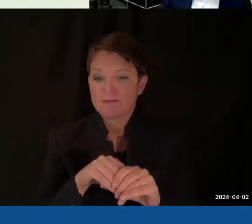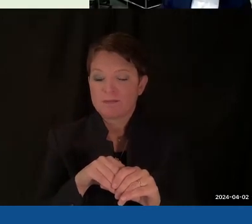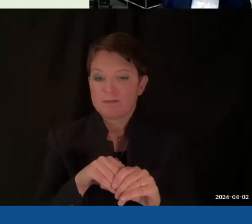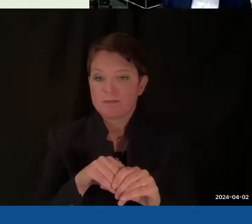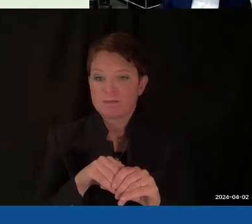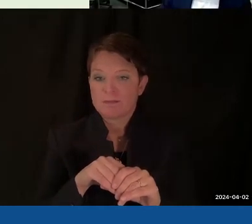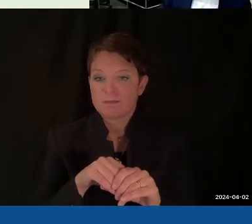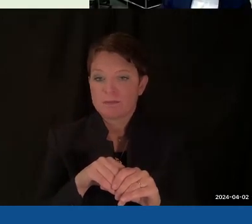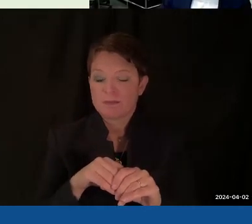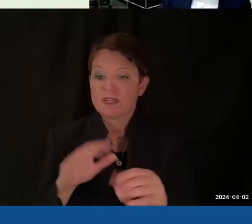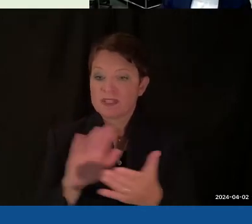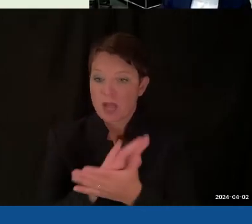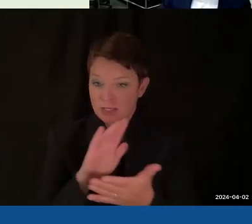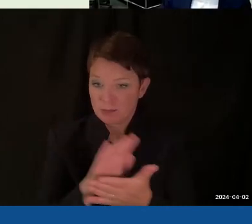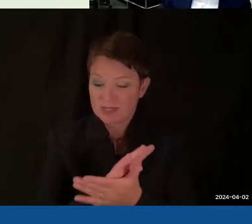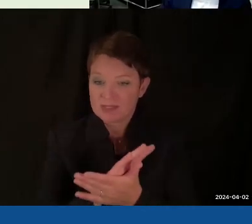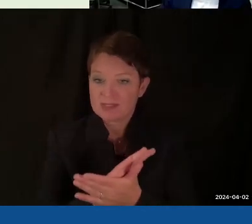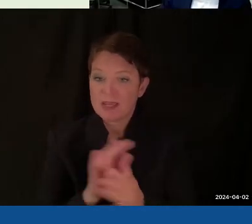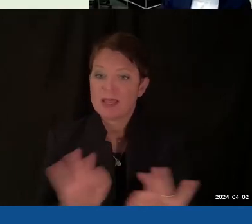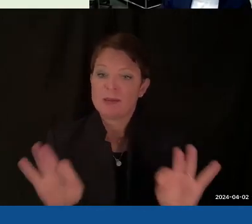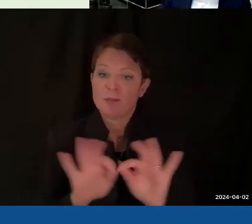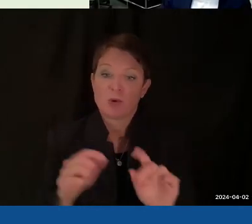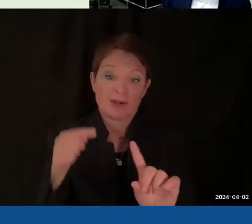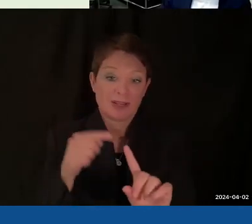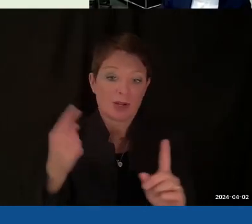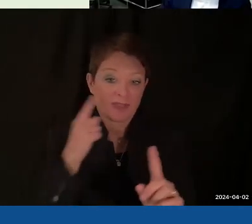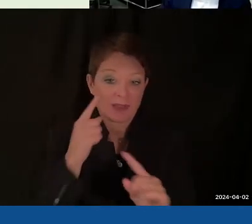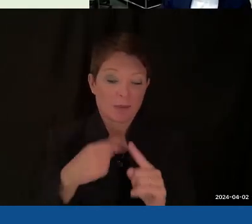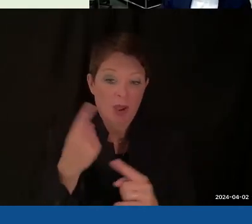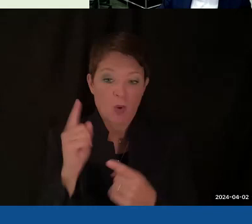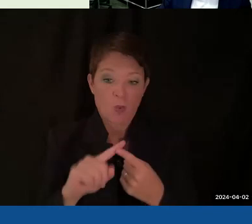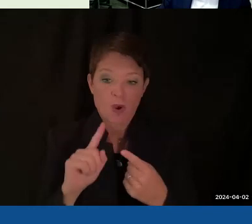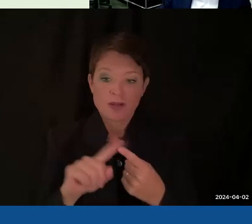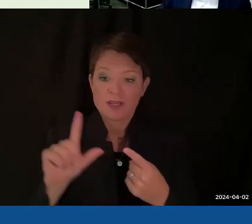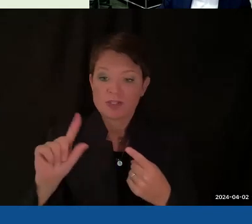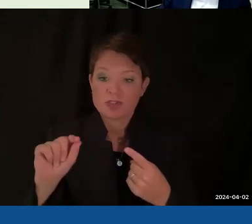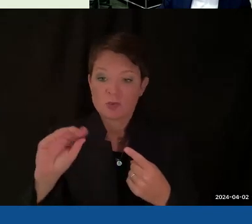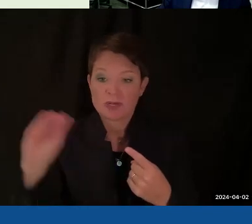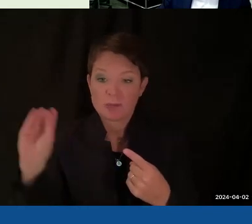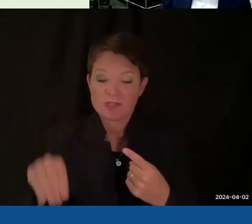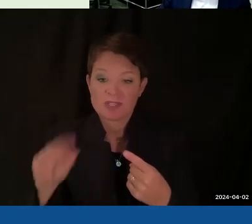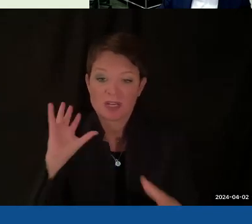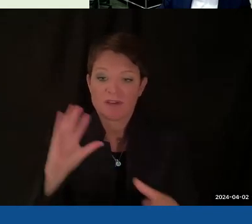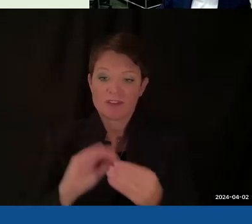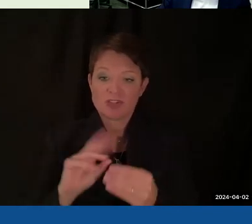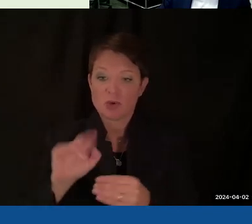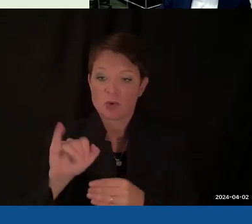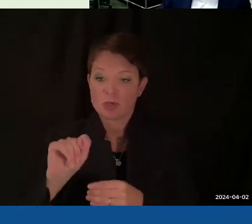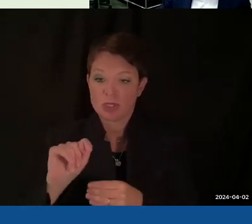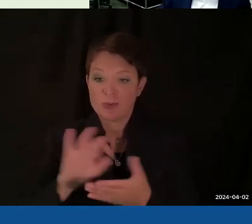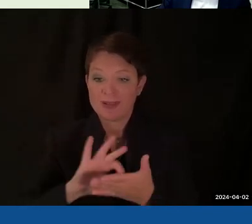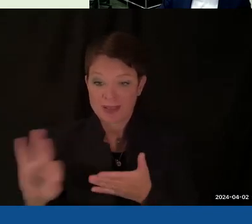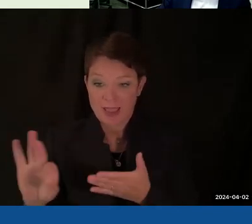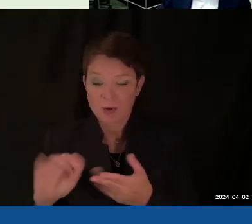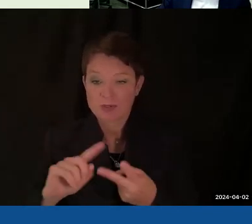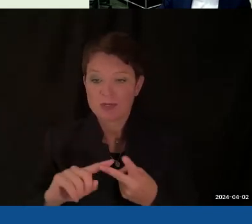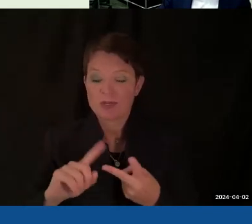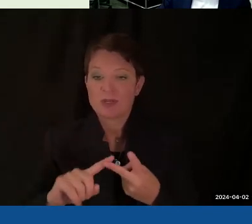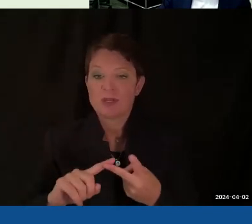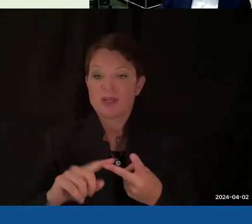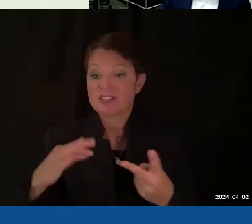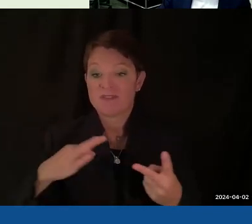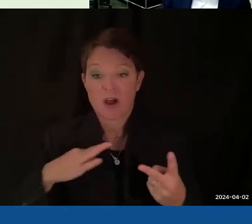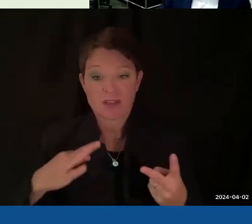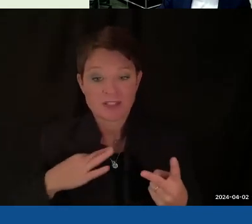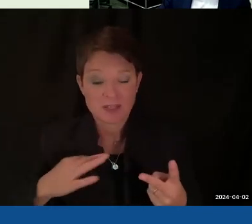entitlements. And I think the key thing to think about here is one, it's 20% of the total unit count. Two, it's